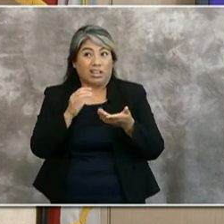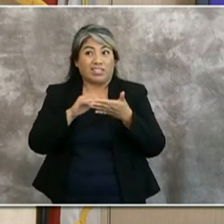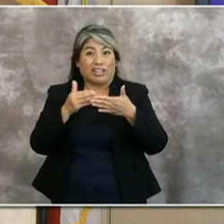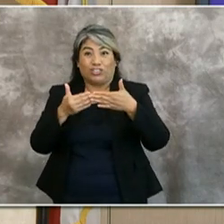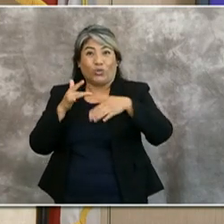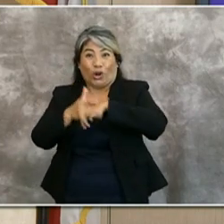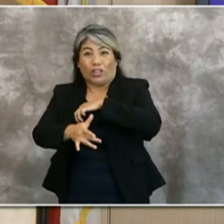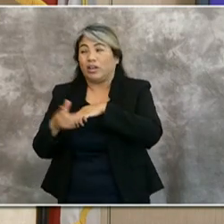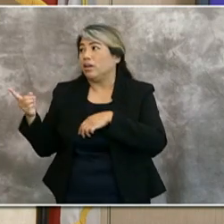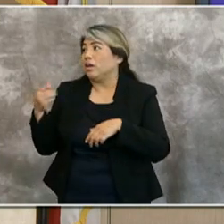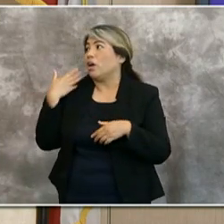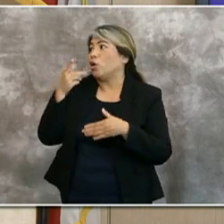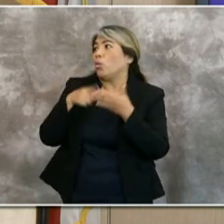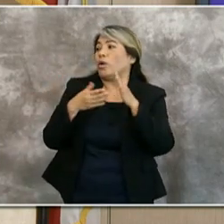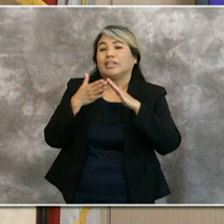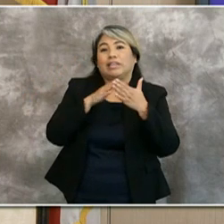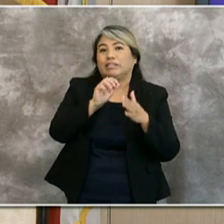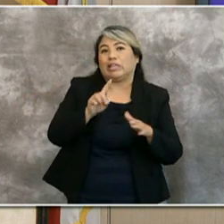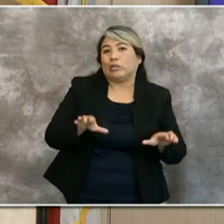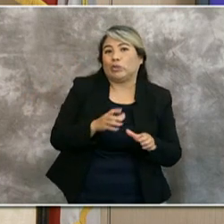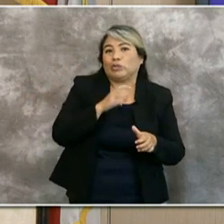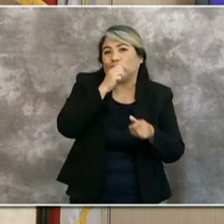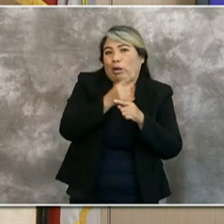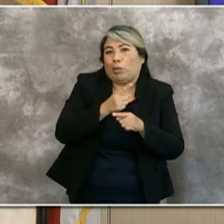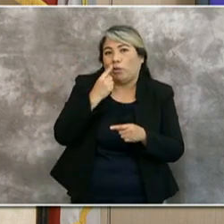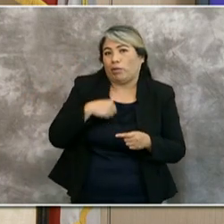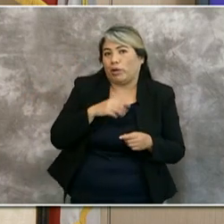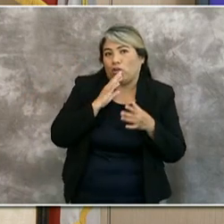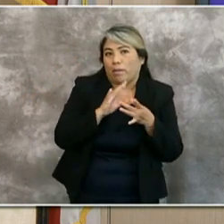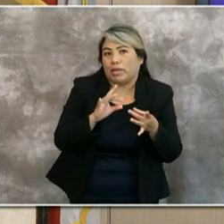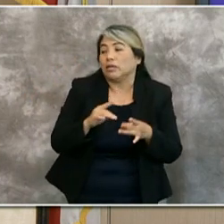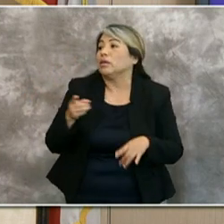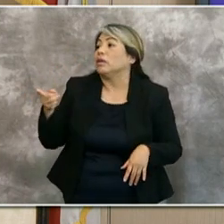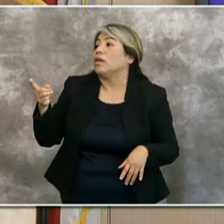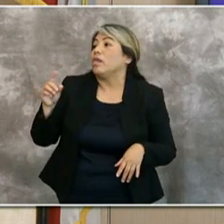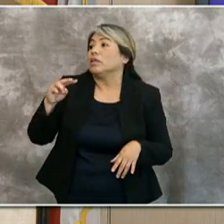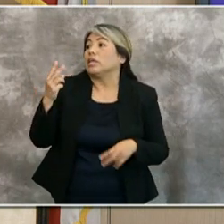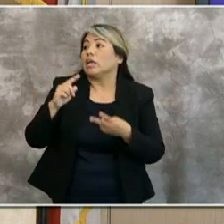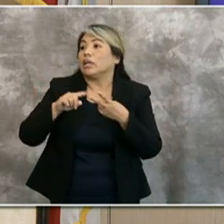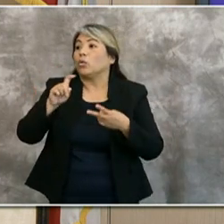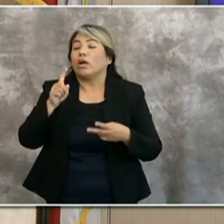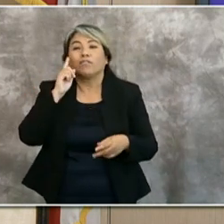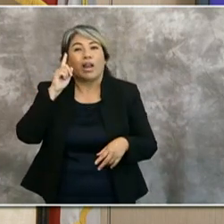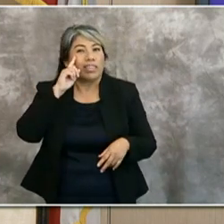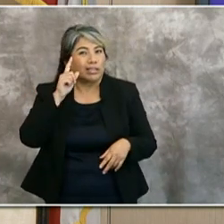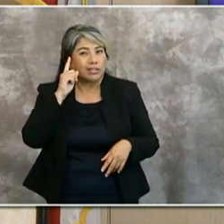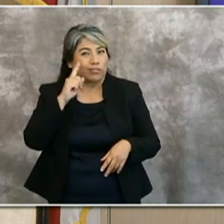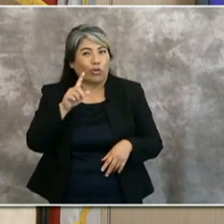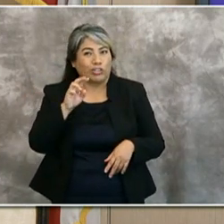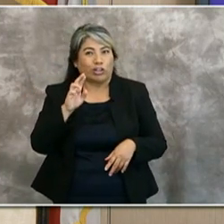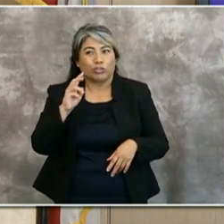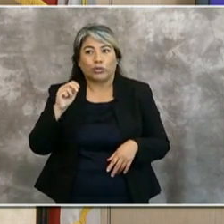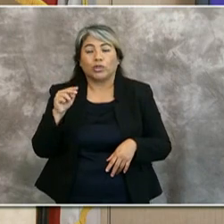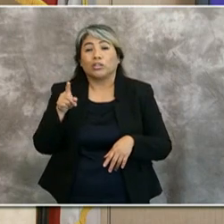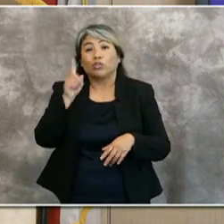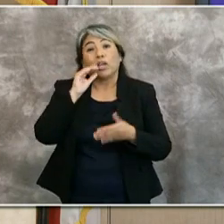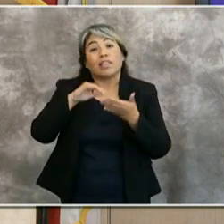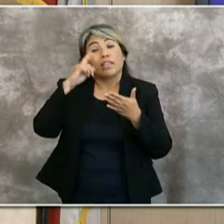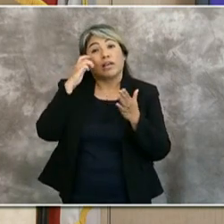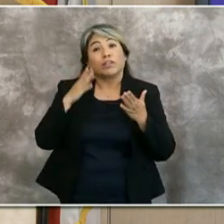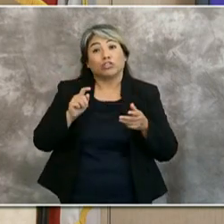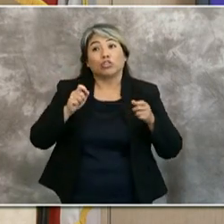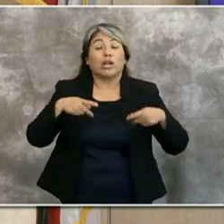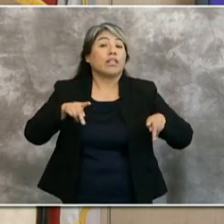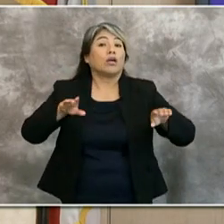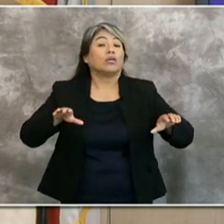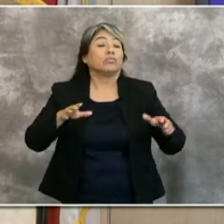be inappropriate to comment on it. Okay, a second question, and I believe this is for Dr. Wooten. Do you think the governor should allow people to get